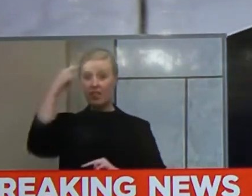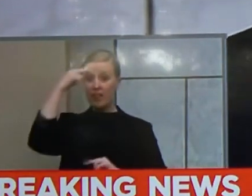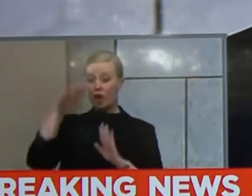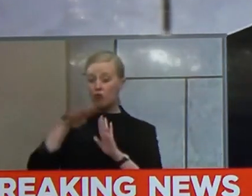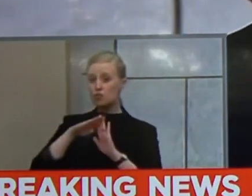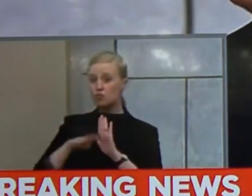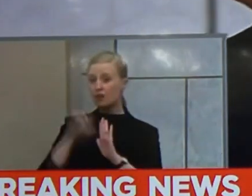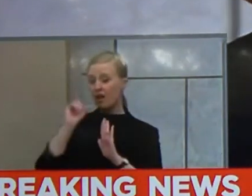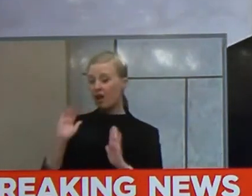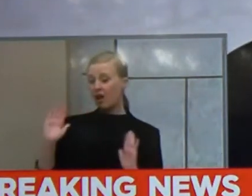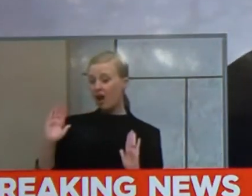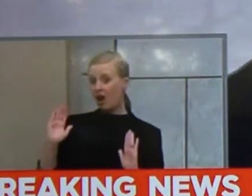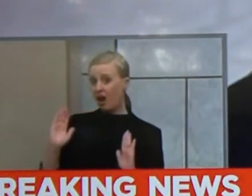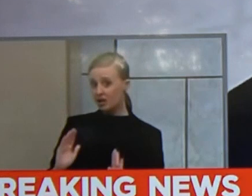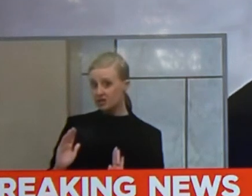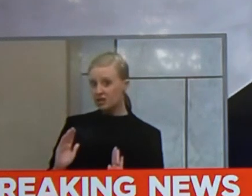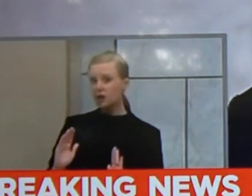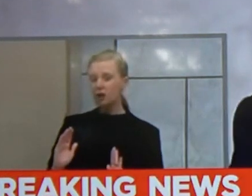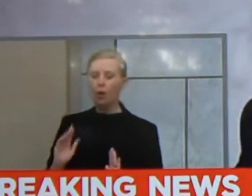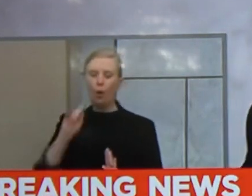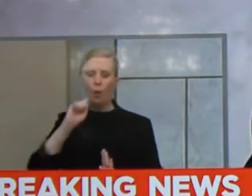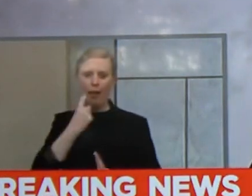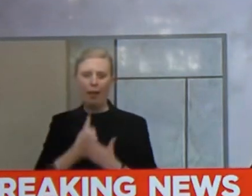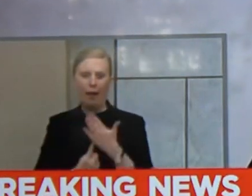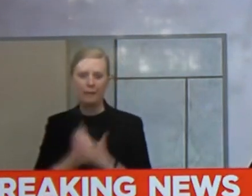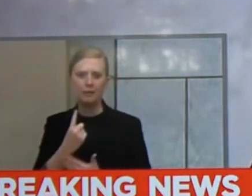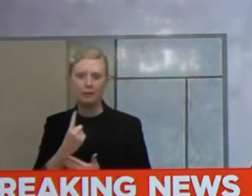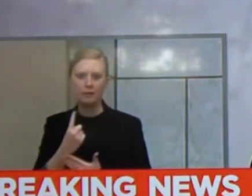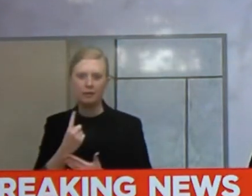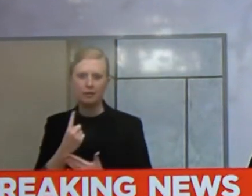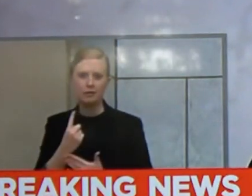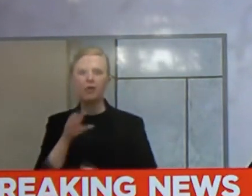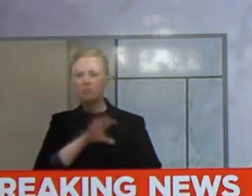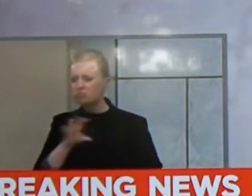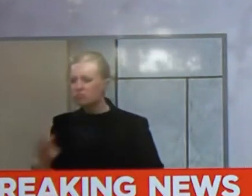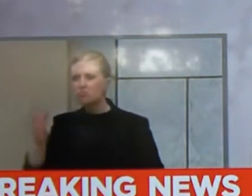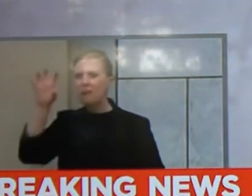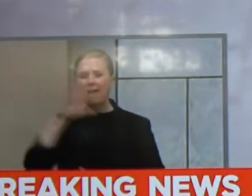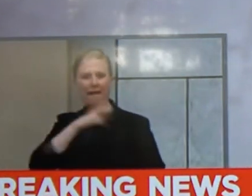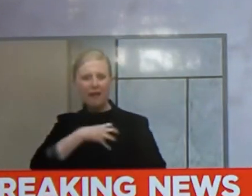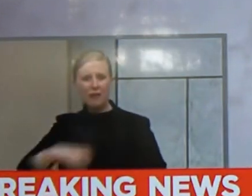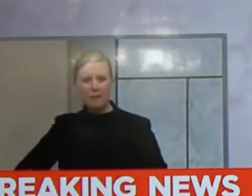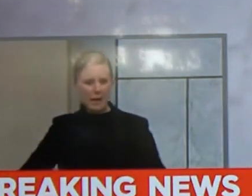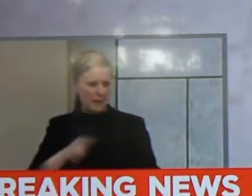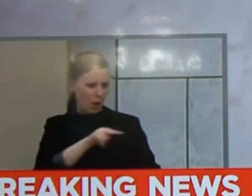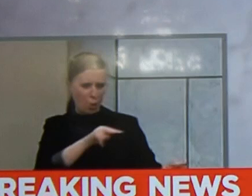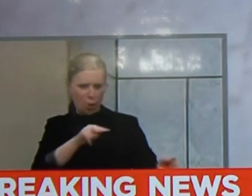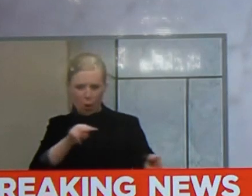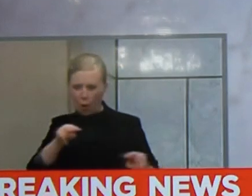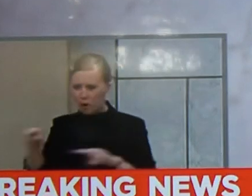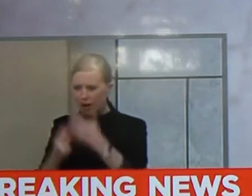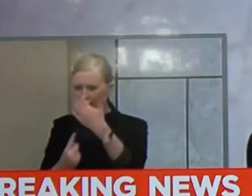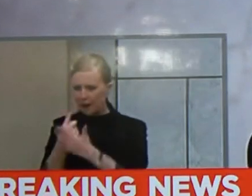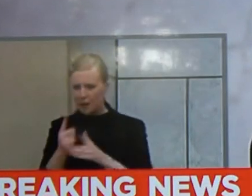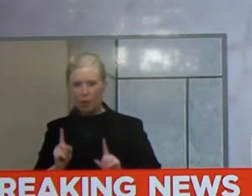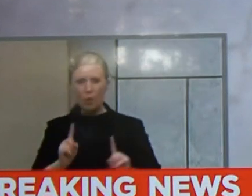territory premiers and chief ministers are listening very carefully to their communities. I have no doubt the police commissioners in each of the states, or those